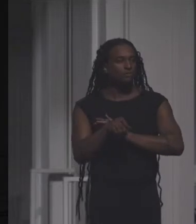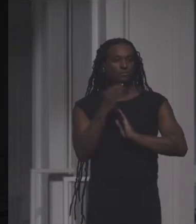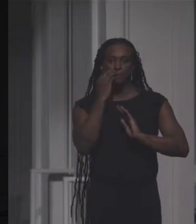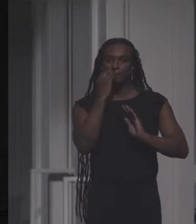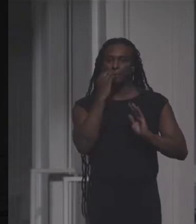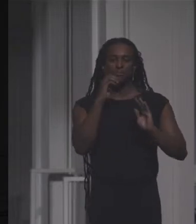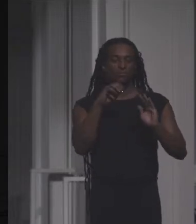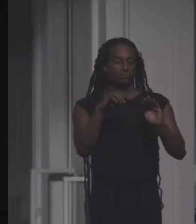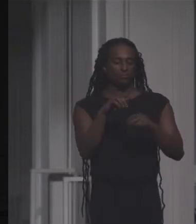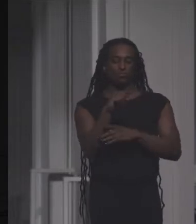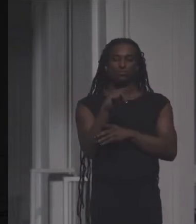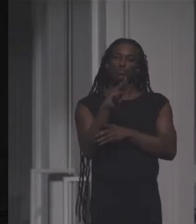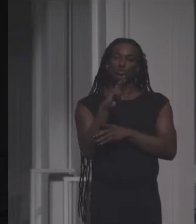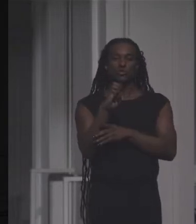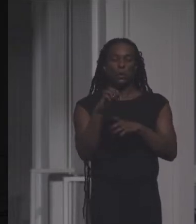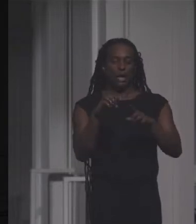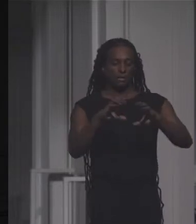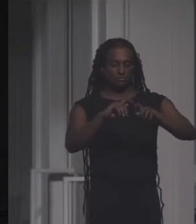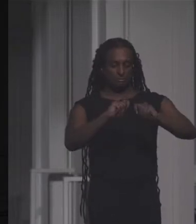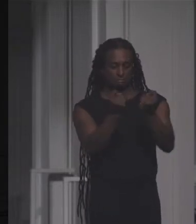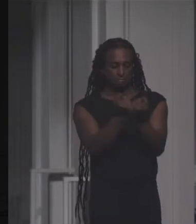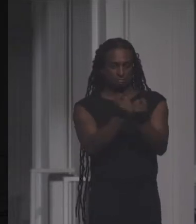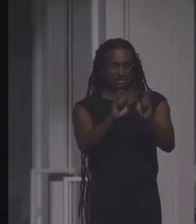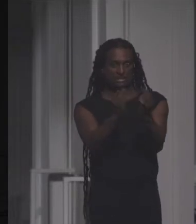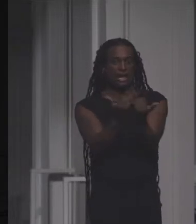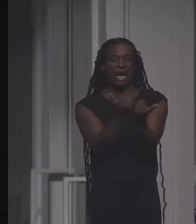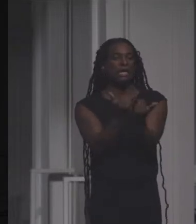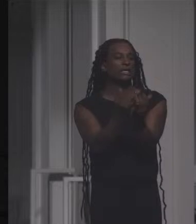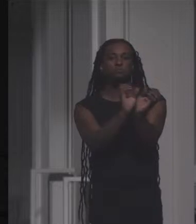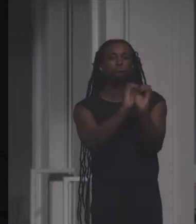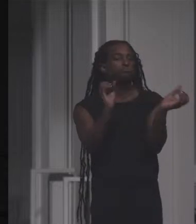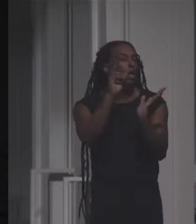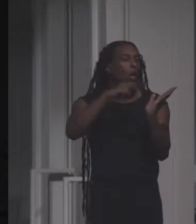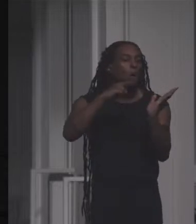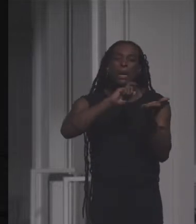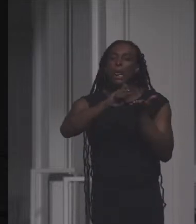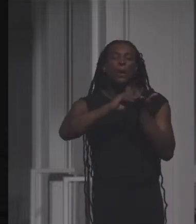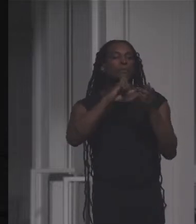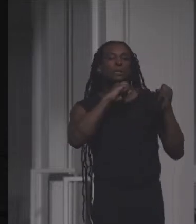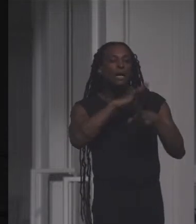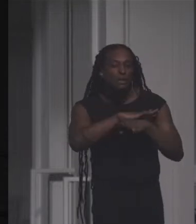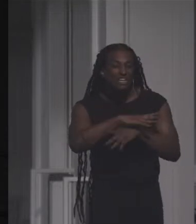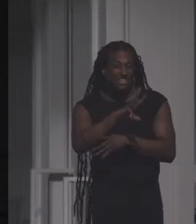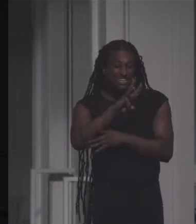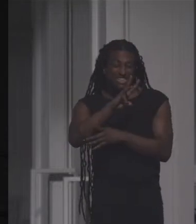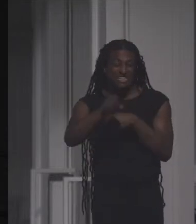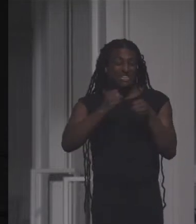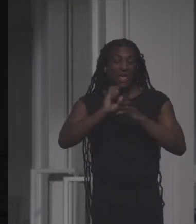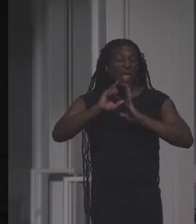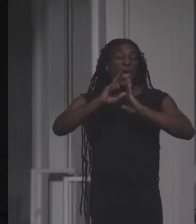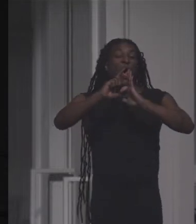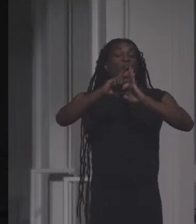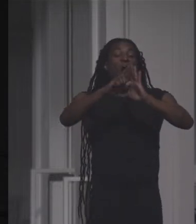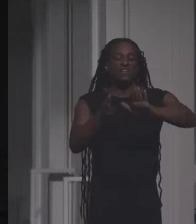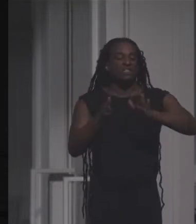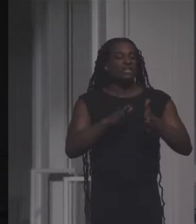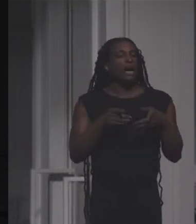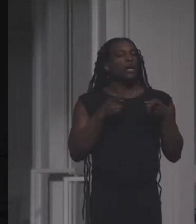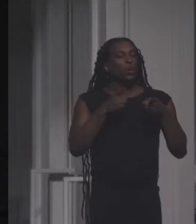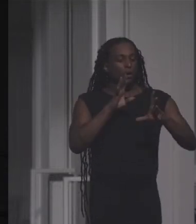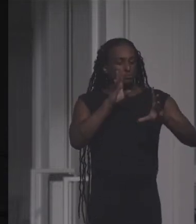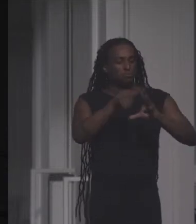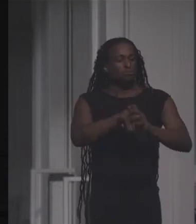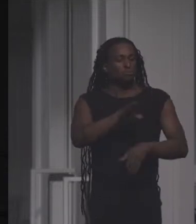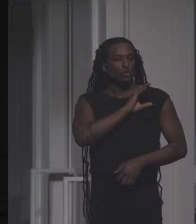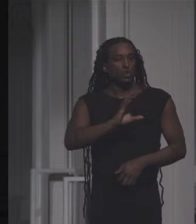tribal society, and a mere 66 years later died as part of a Christian